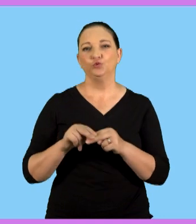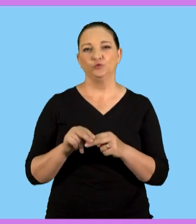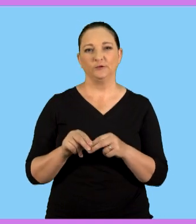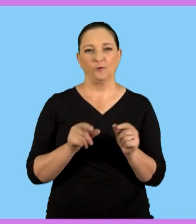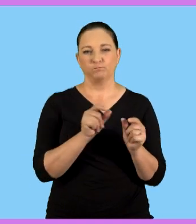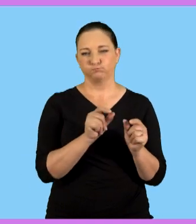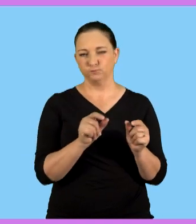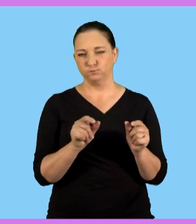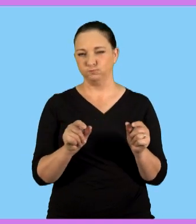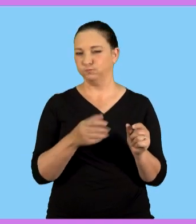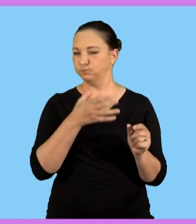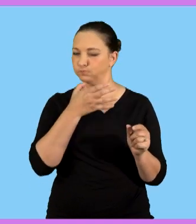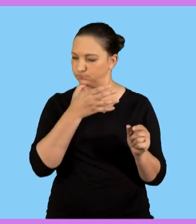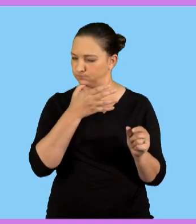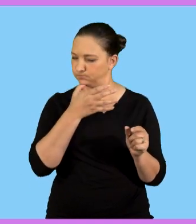units